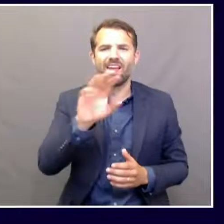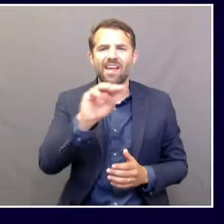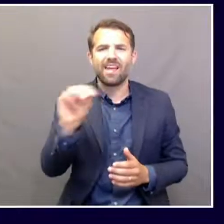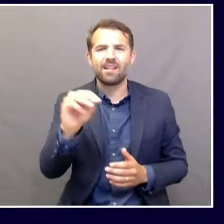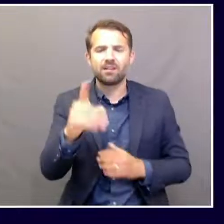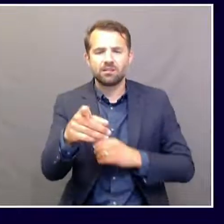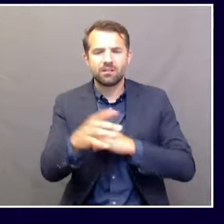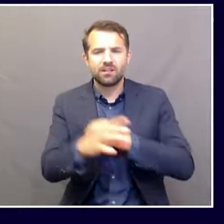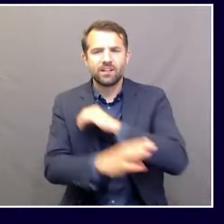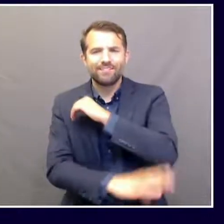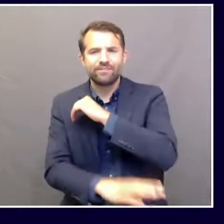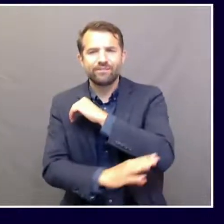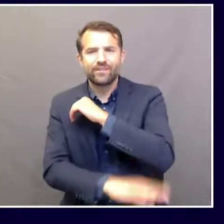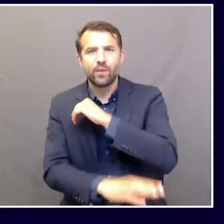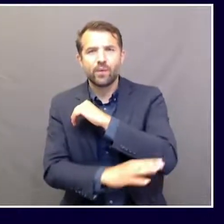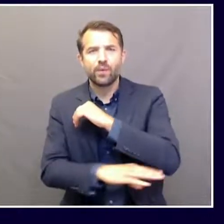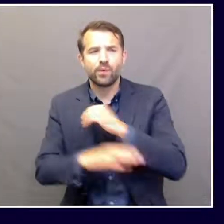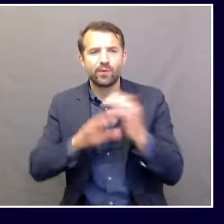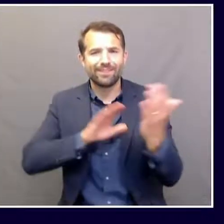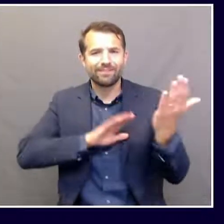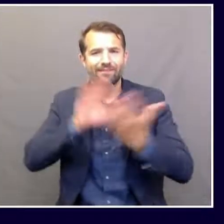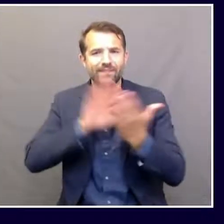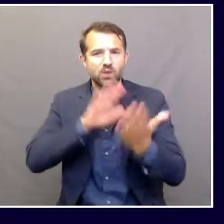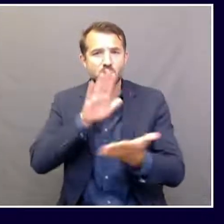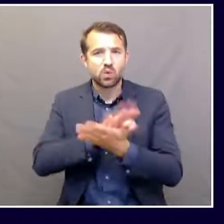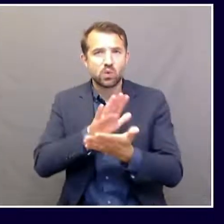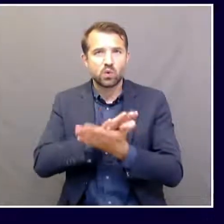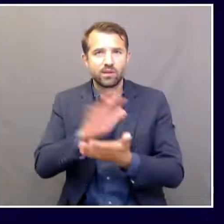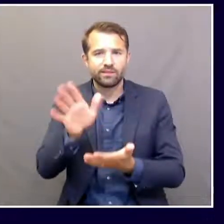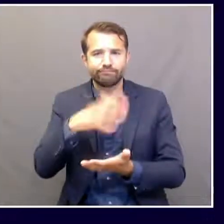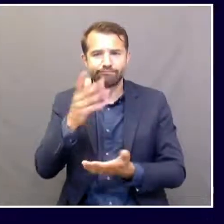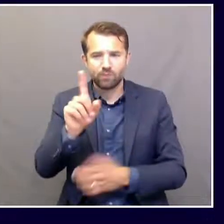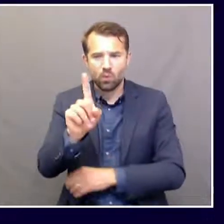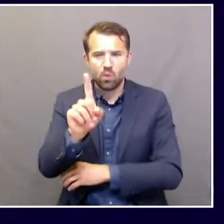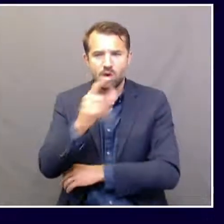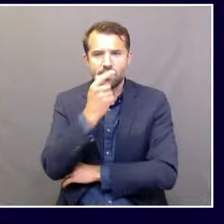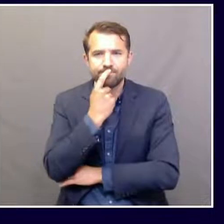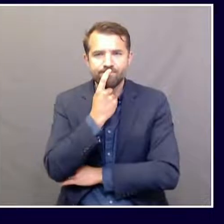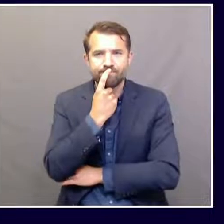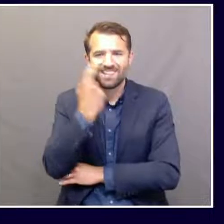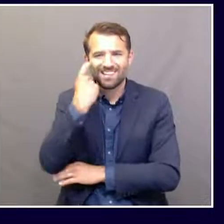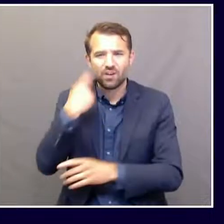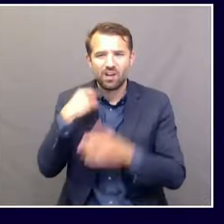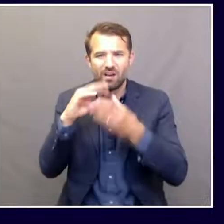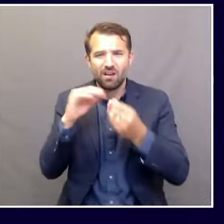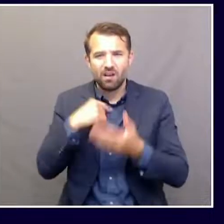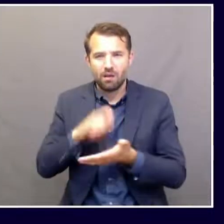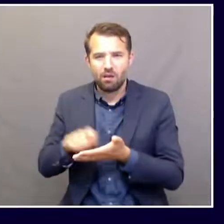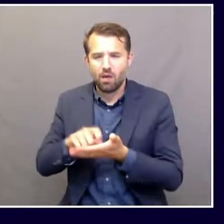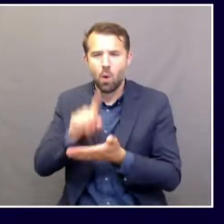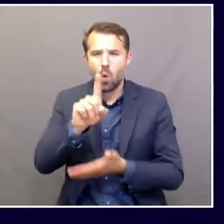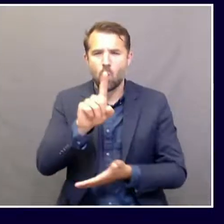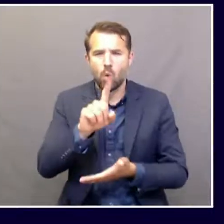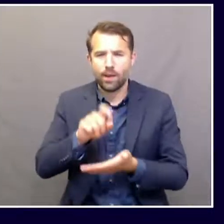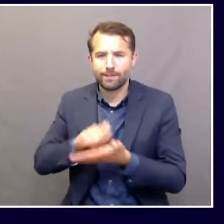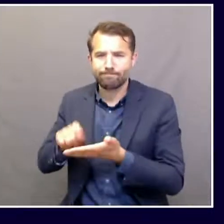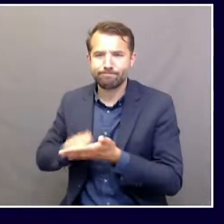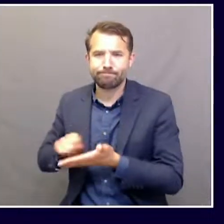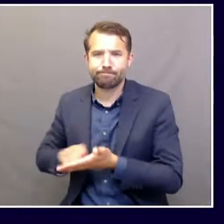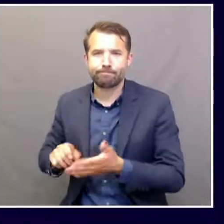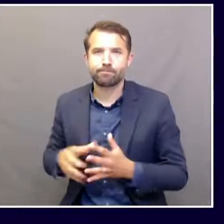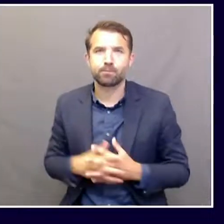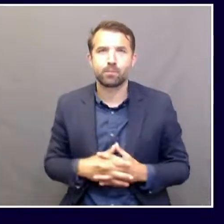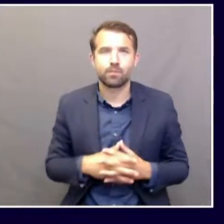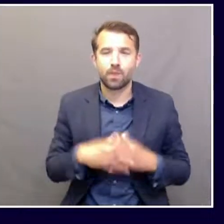we just received the statement about this moments ago. Are individual school districts still going to be able